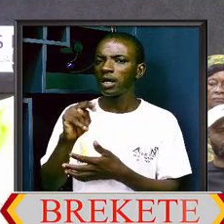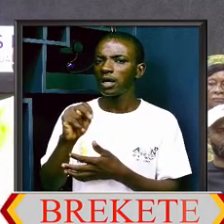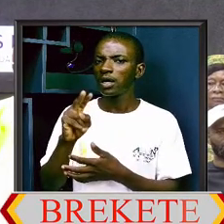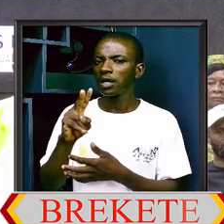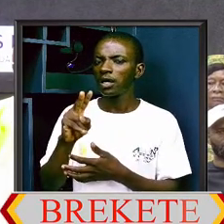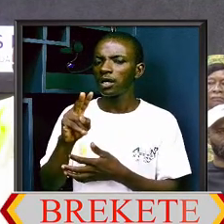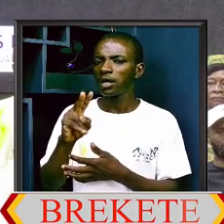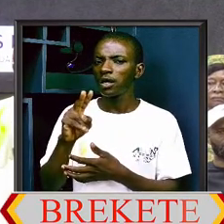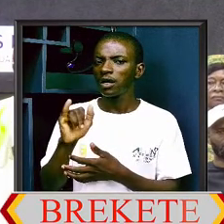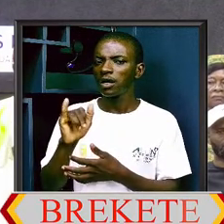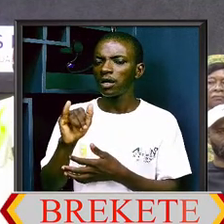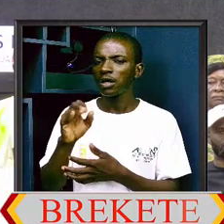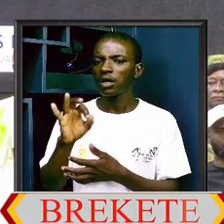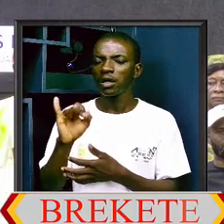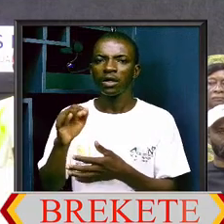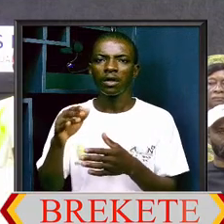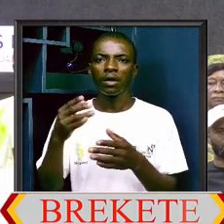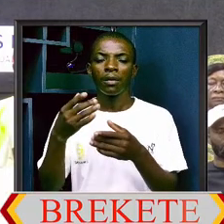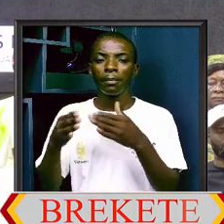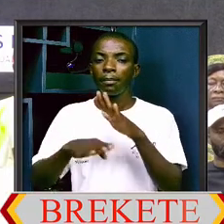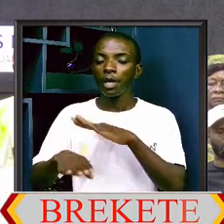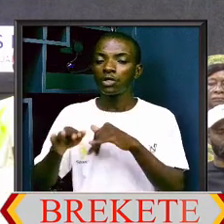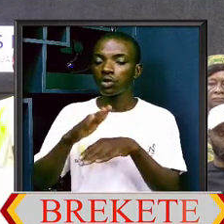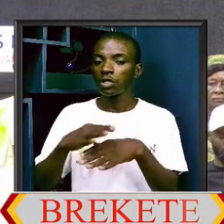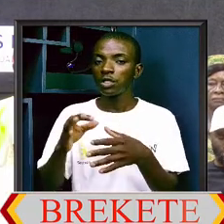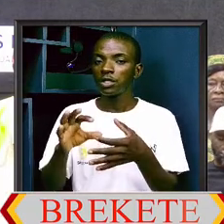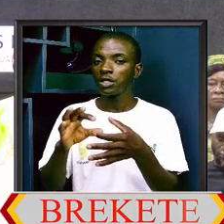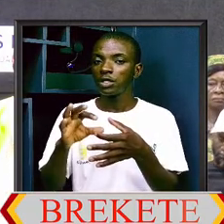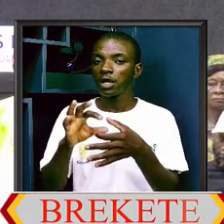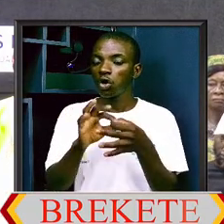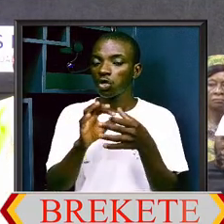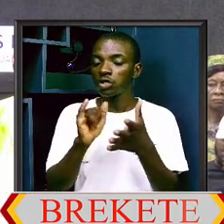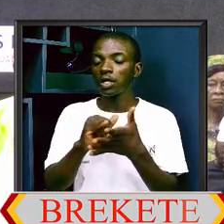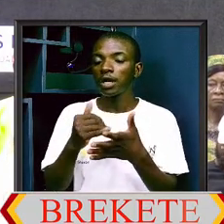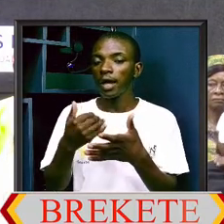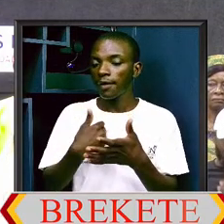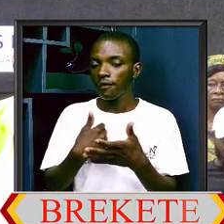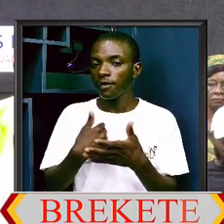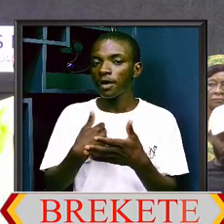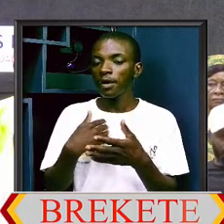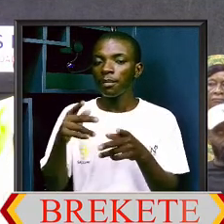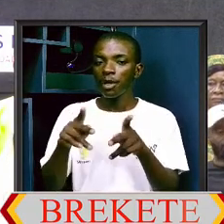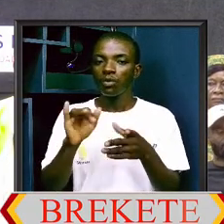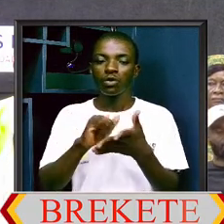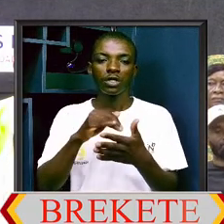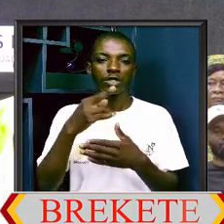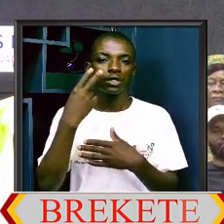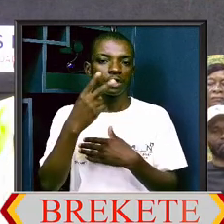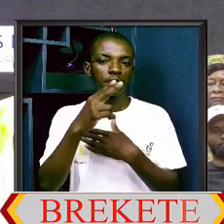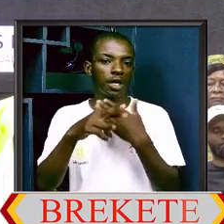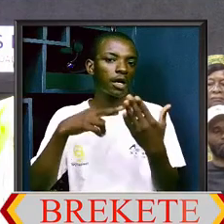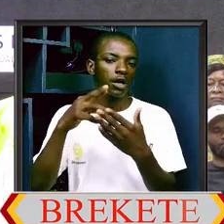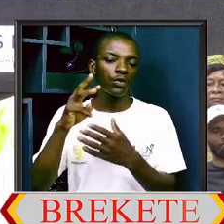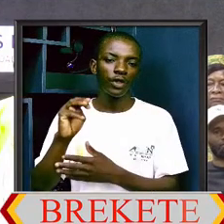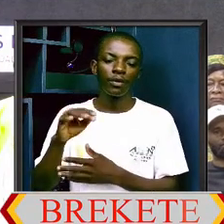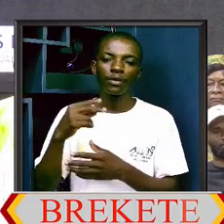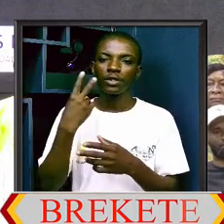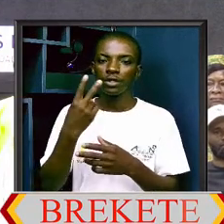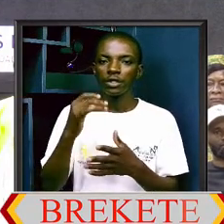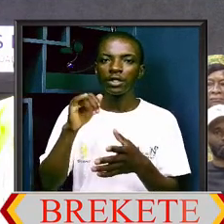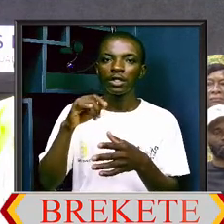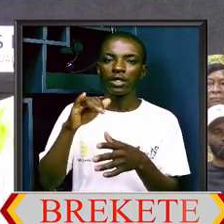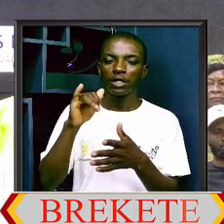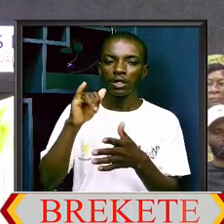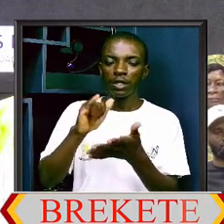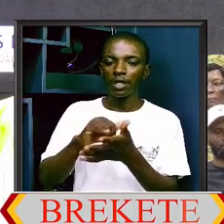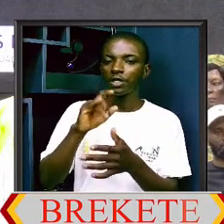them now their time be that based on the influence where they don't get based on the people they see around them they don't tell them say now your